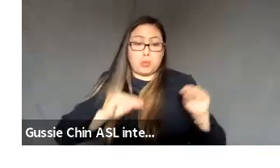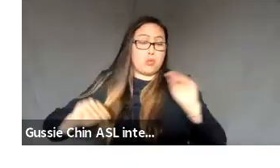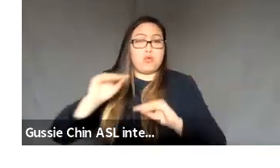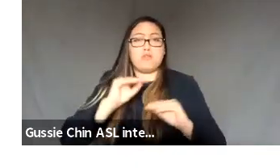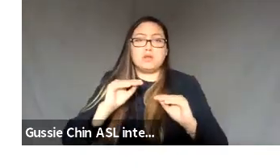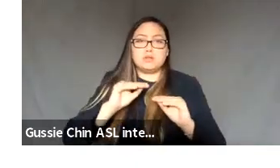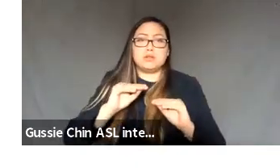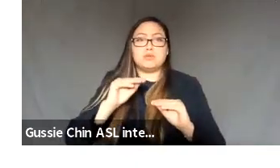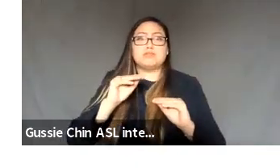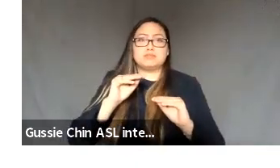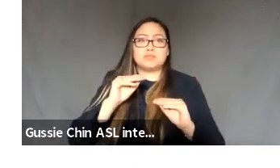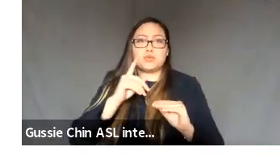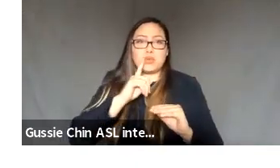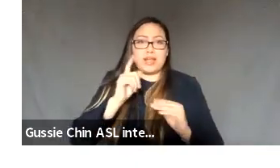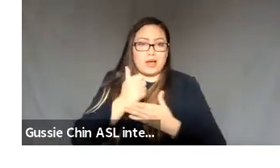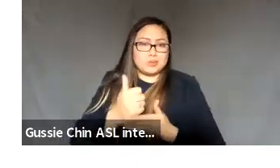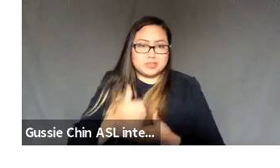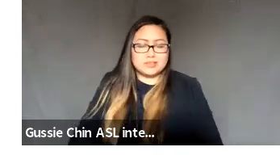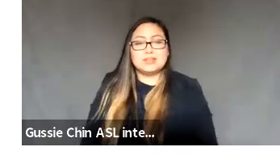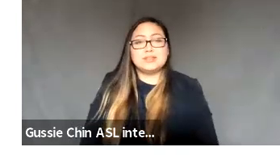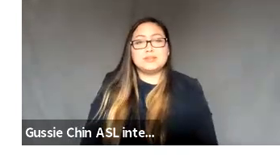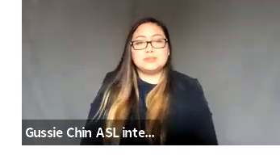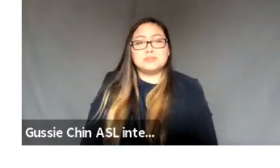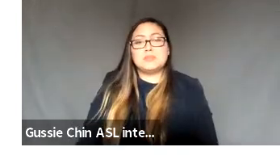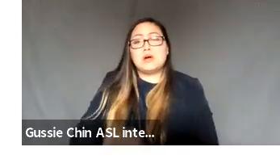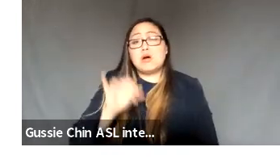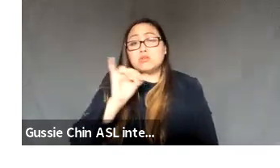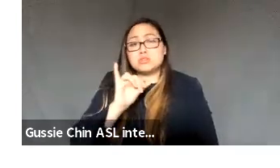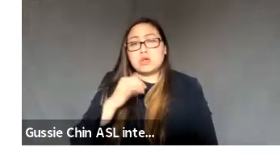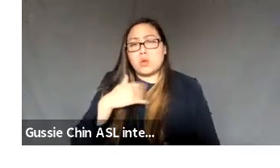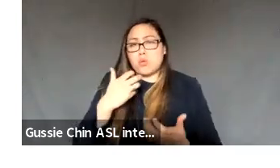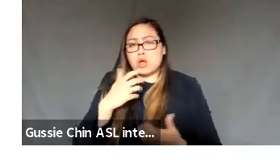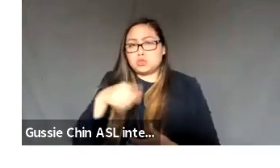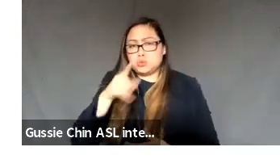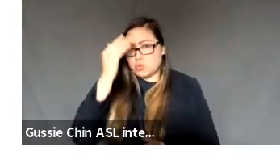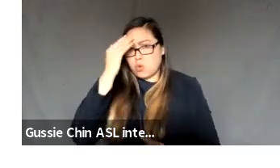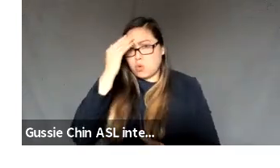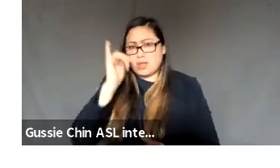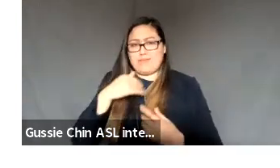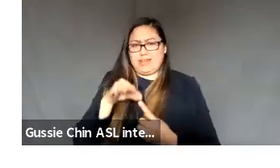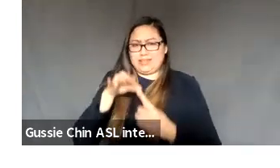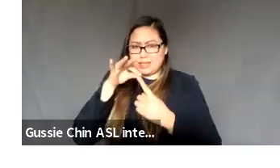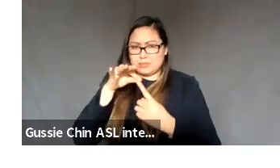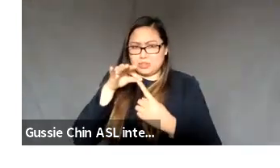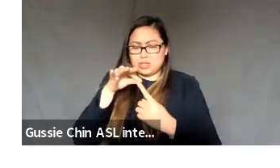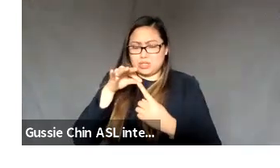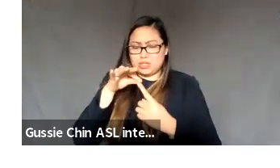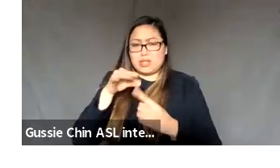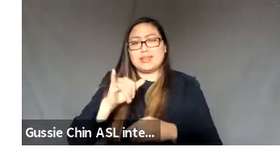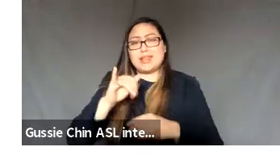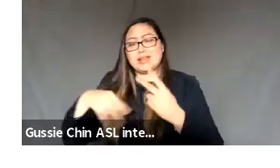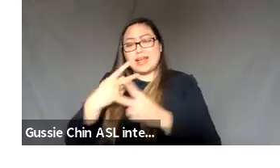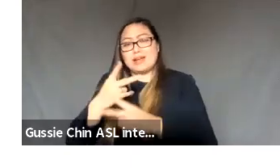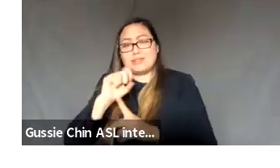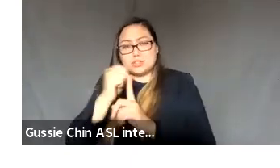way. And then now I also want to make note that there is an exception in those instances where the toilet